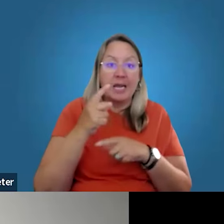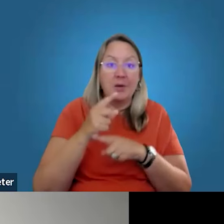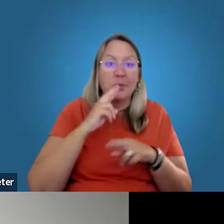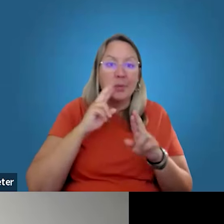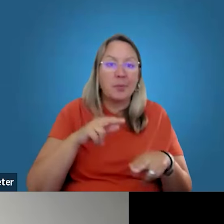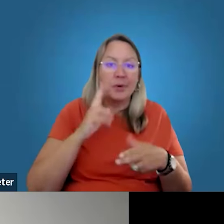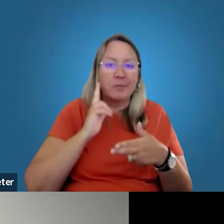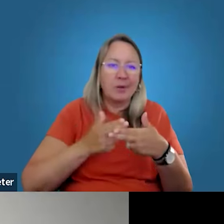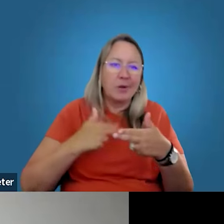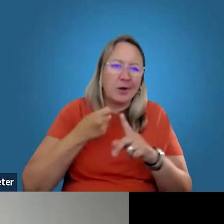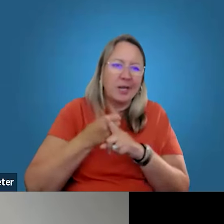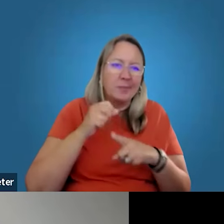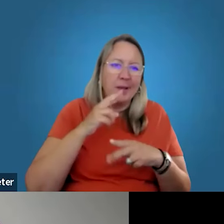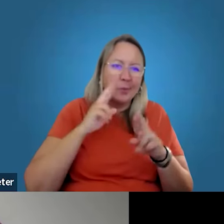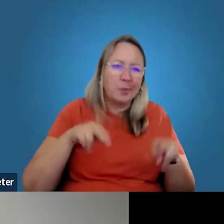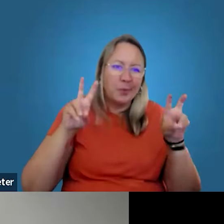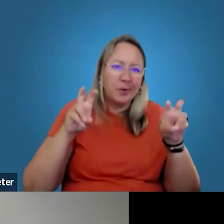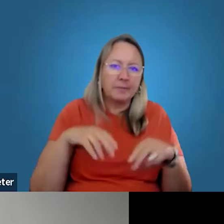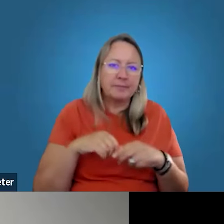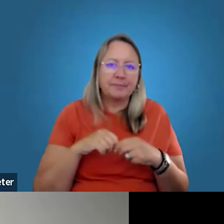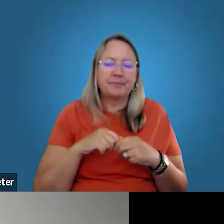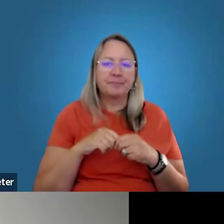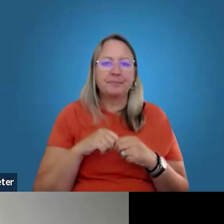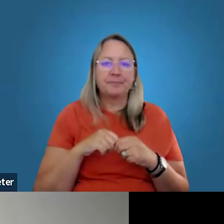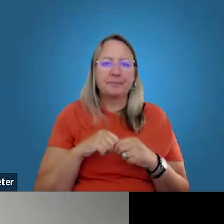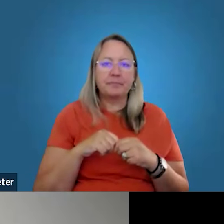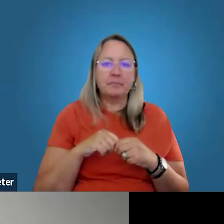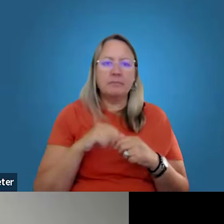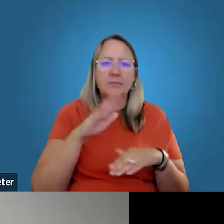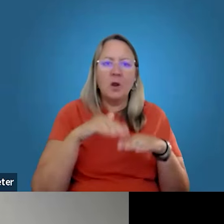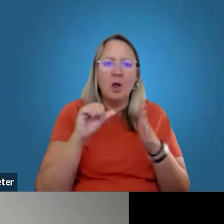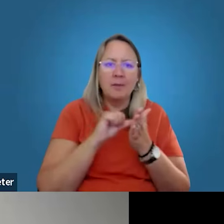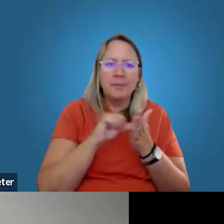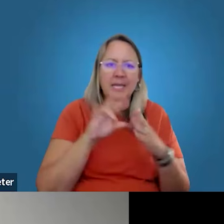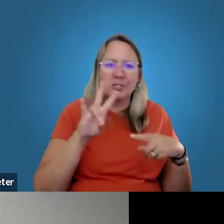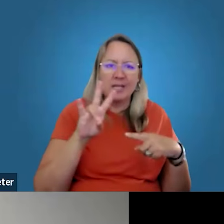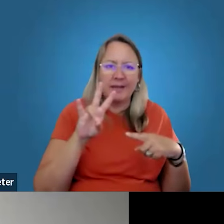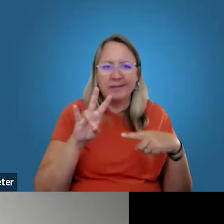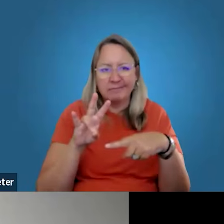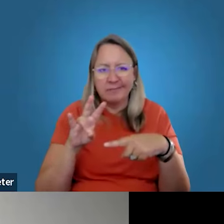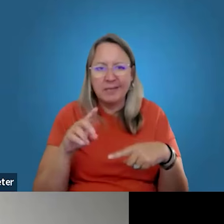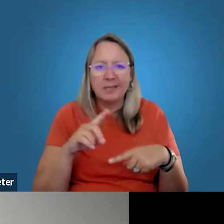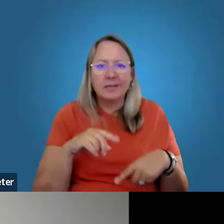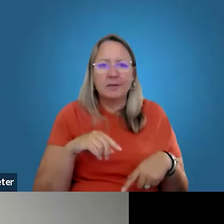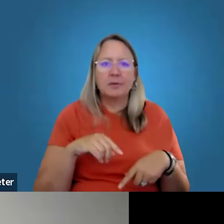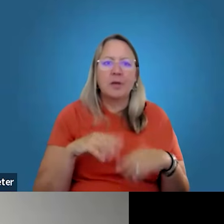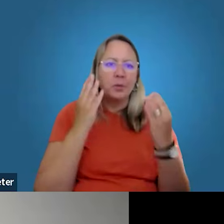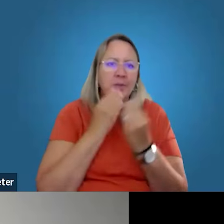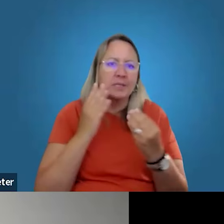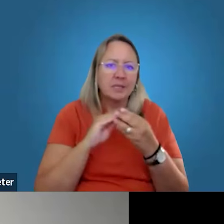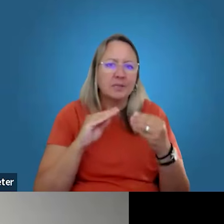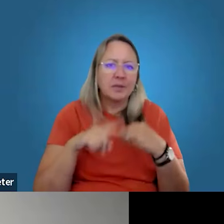call it our impact report. I linked it in the chat on page 7 if you want to follow along. Basically, we tell the story of